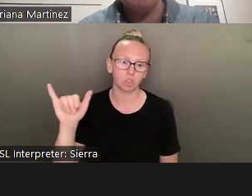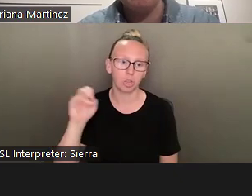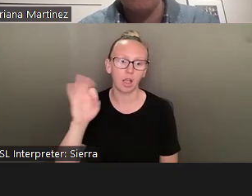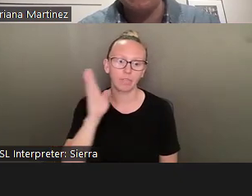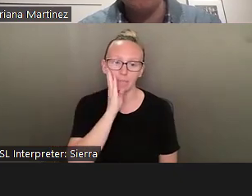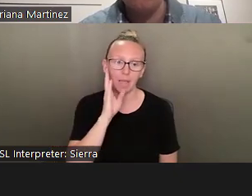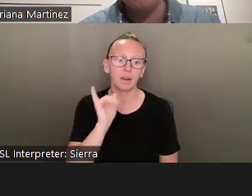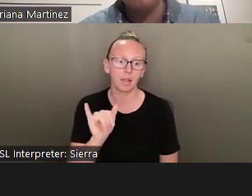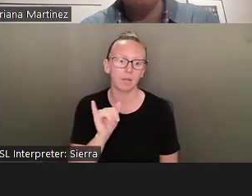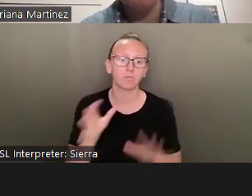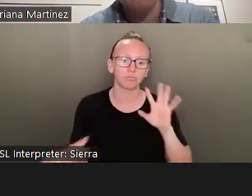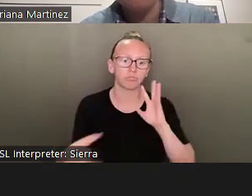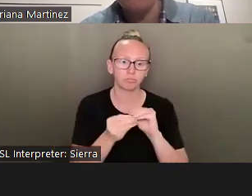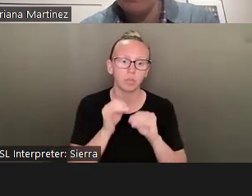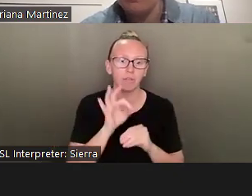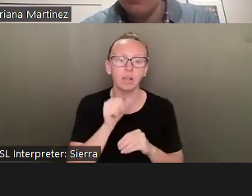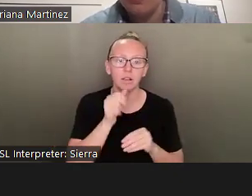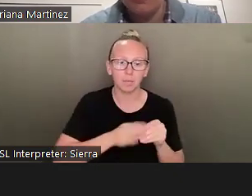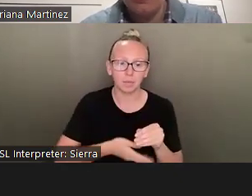brown femme bodies of knowledge.